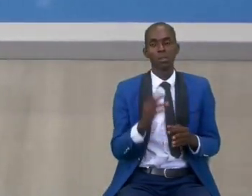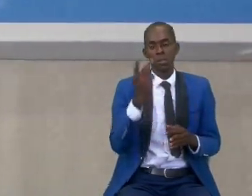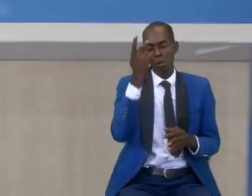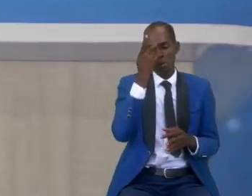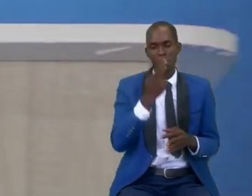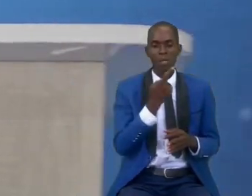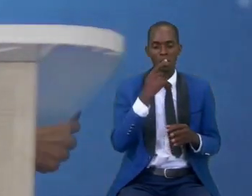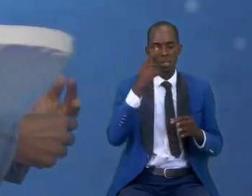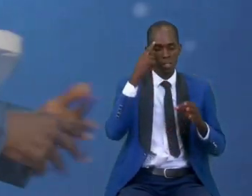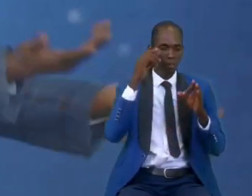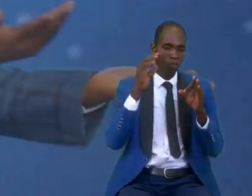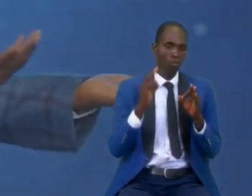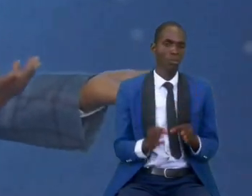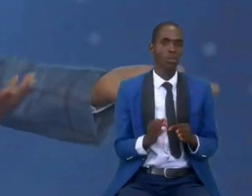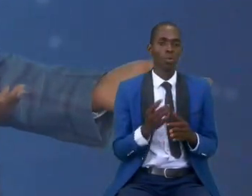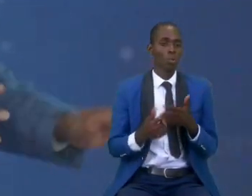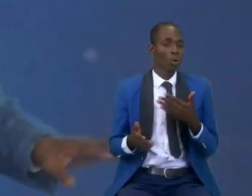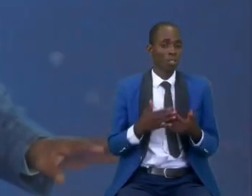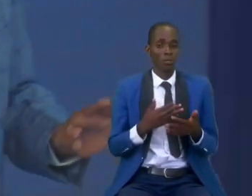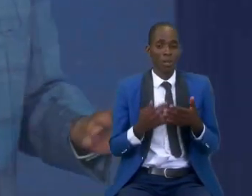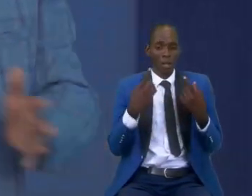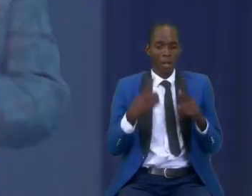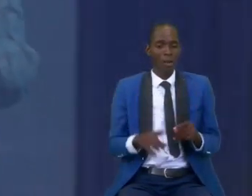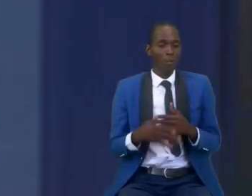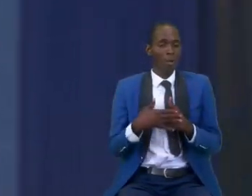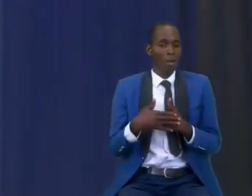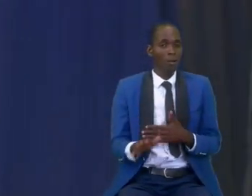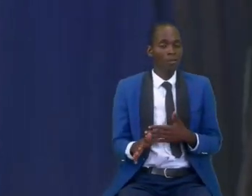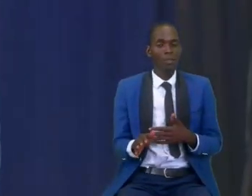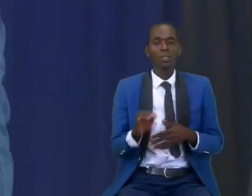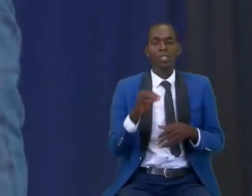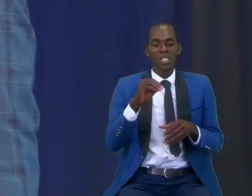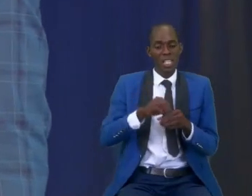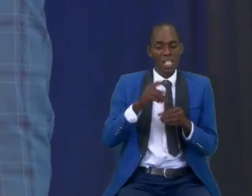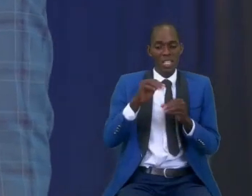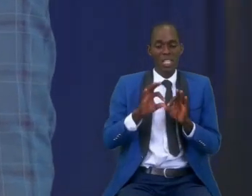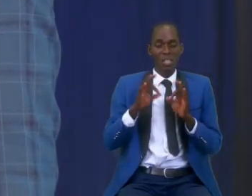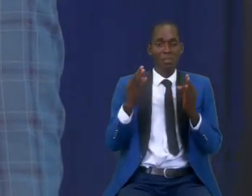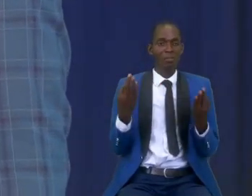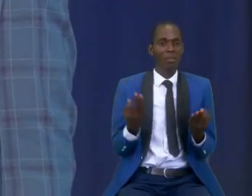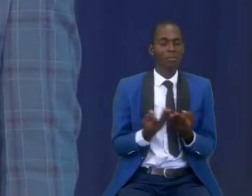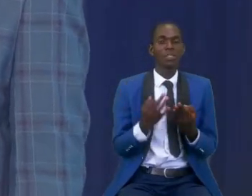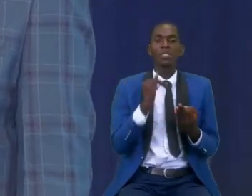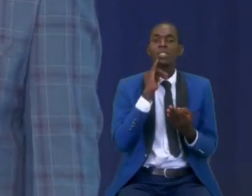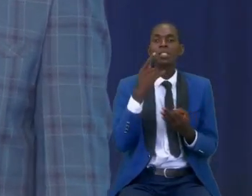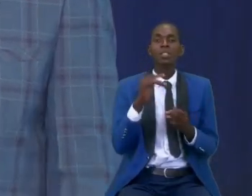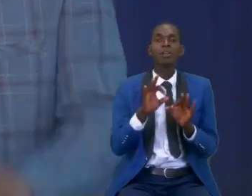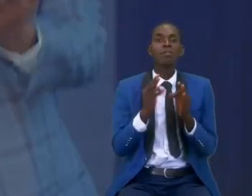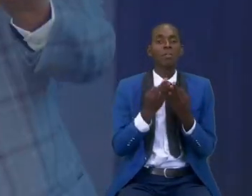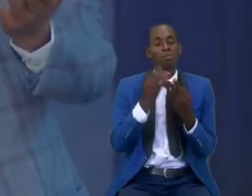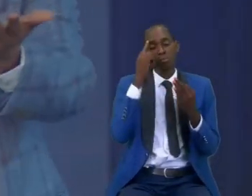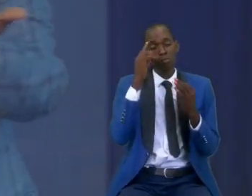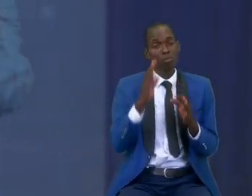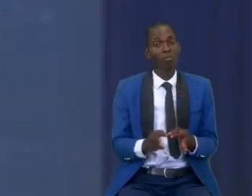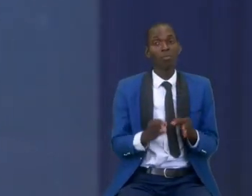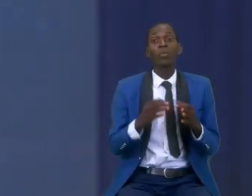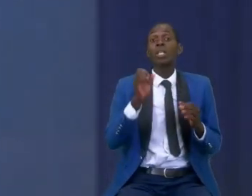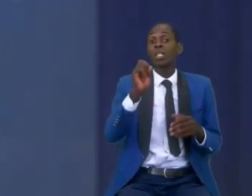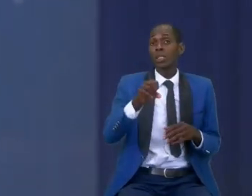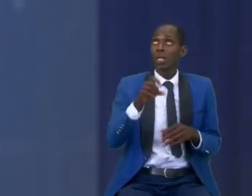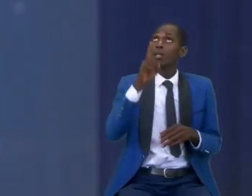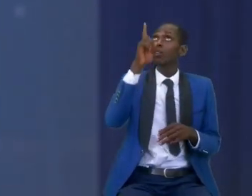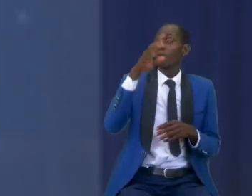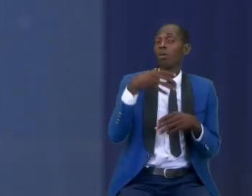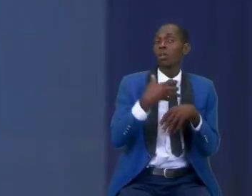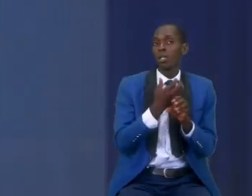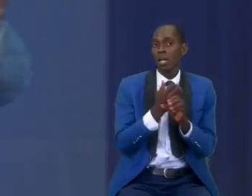the family decision. And they say, yes, he created Adam and Eve and they were wonderfully made, but